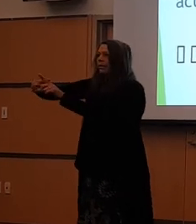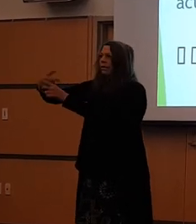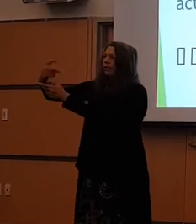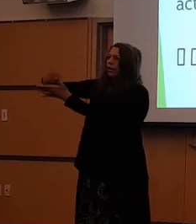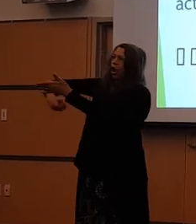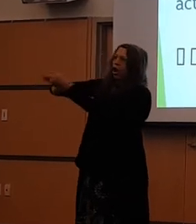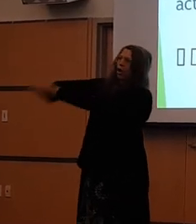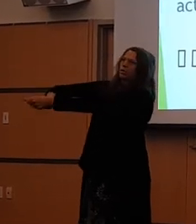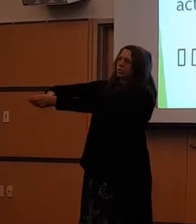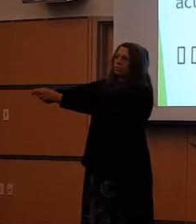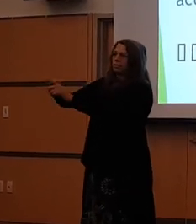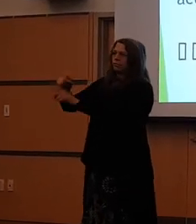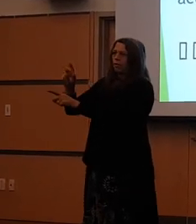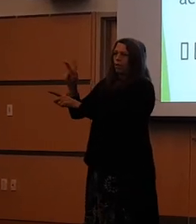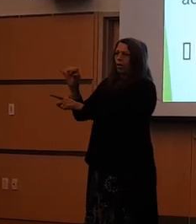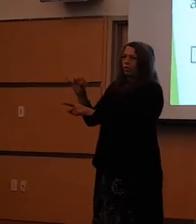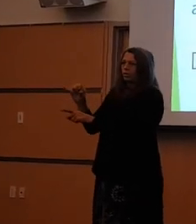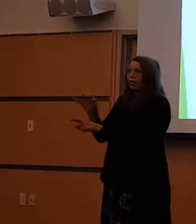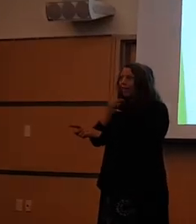Did you wanna see it?